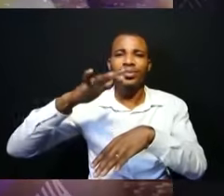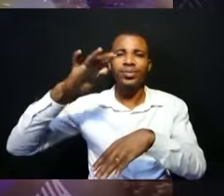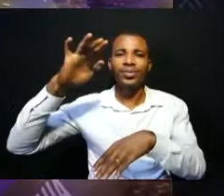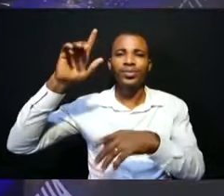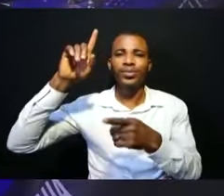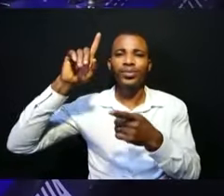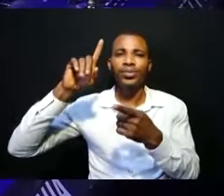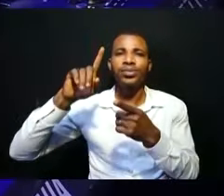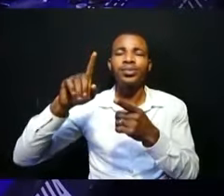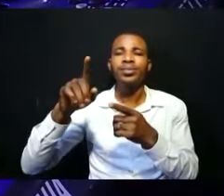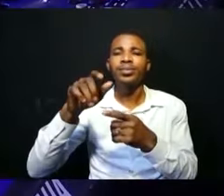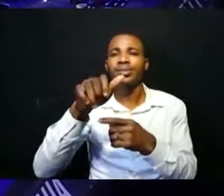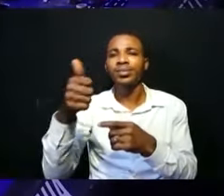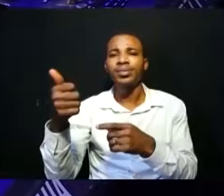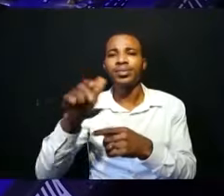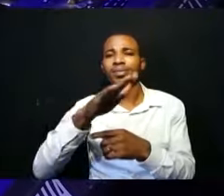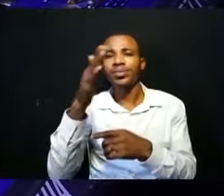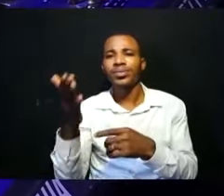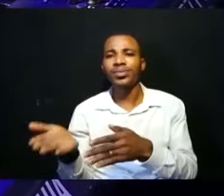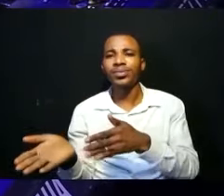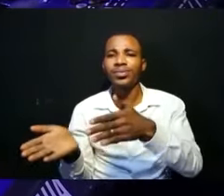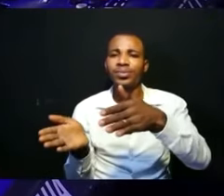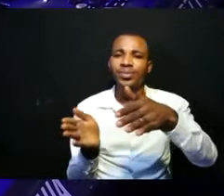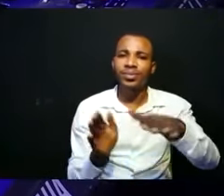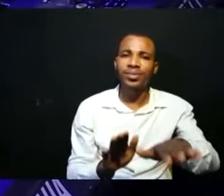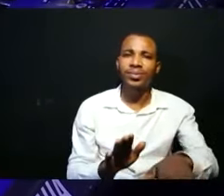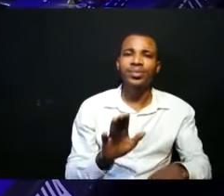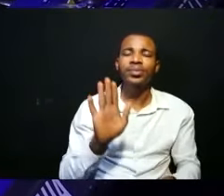never dying soul to